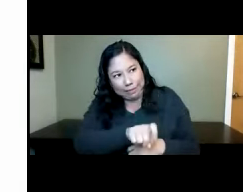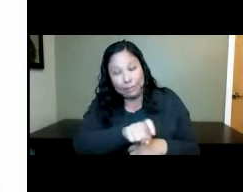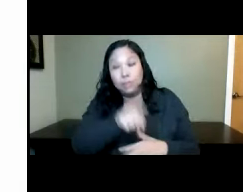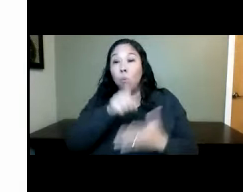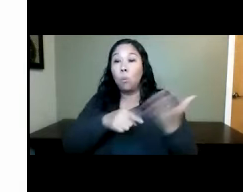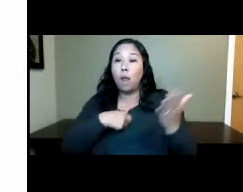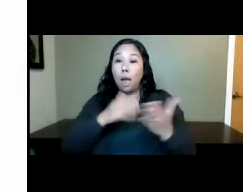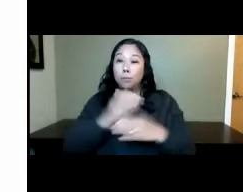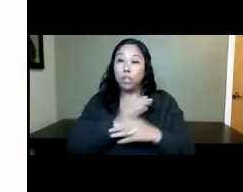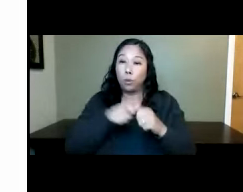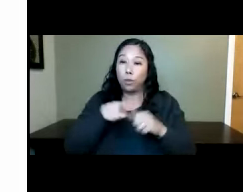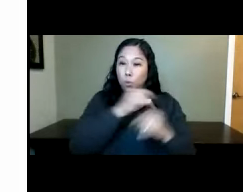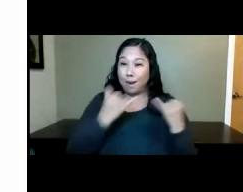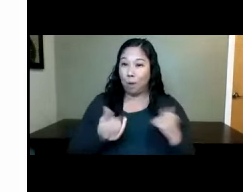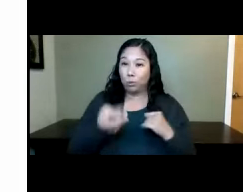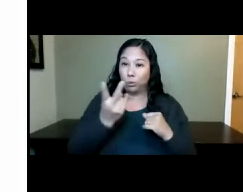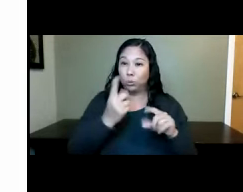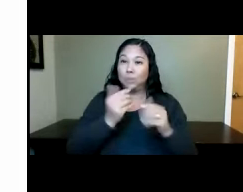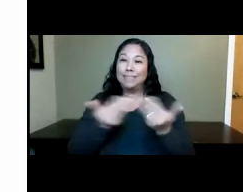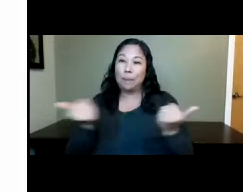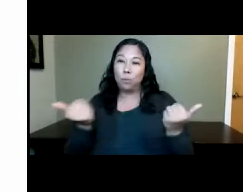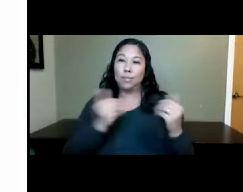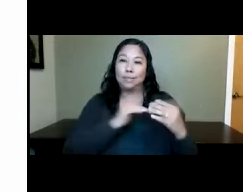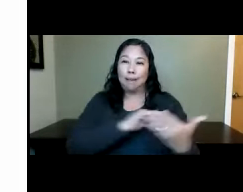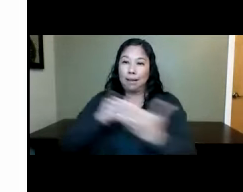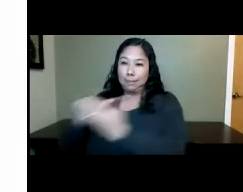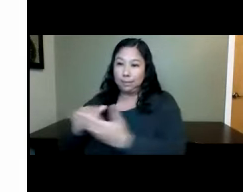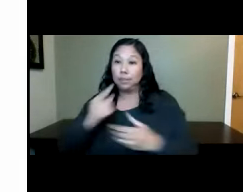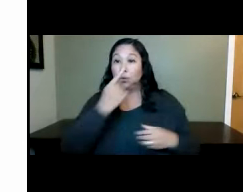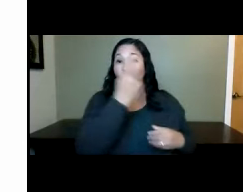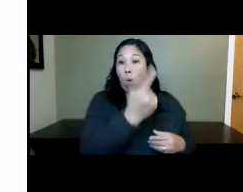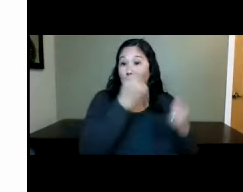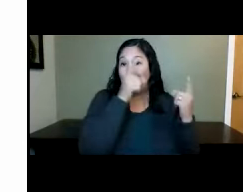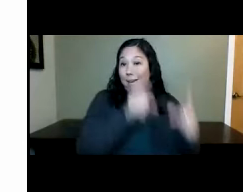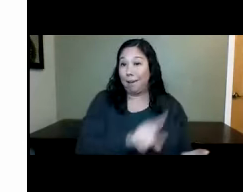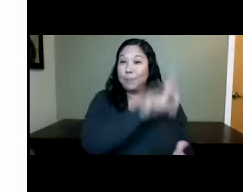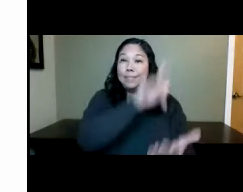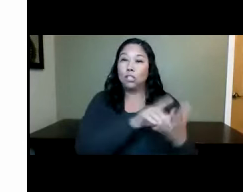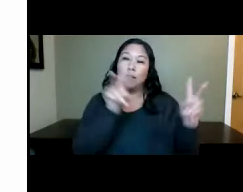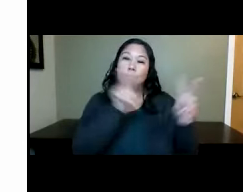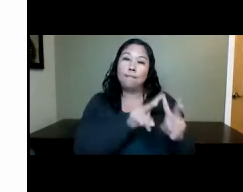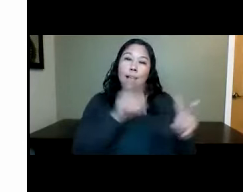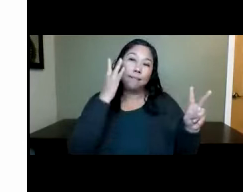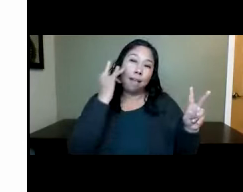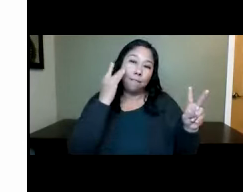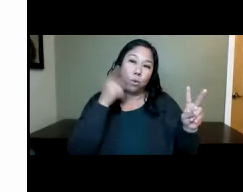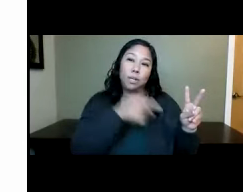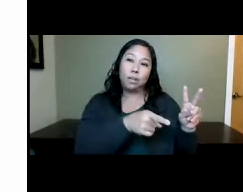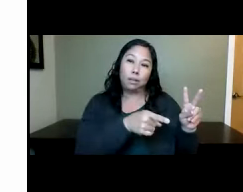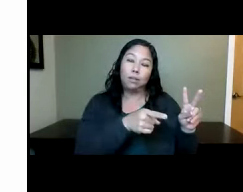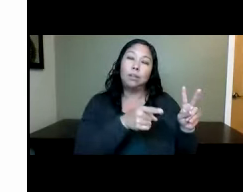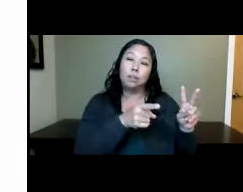with you now are two different studies. So one was done in the Central Valley of California, so where a lot of